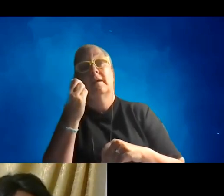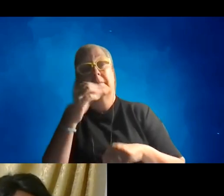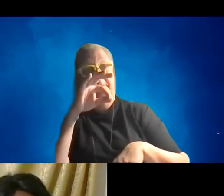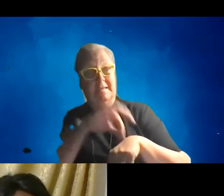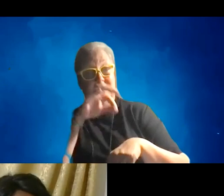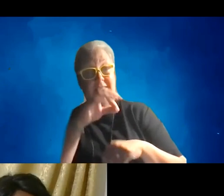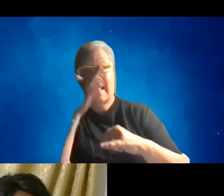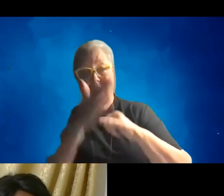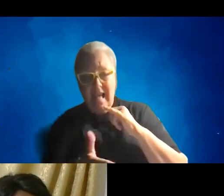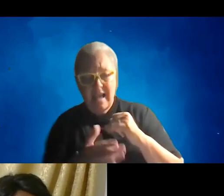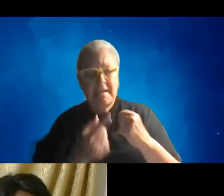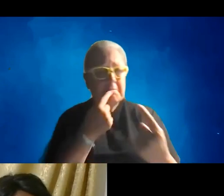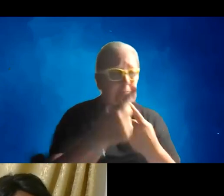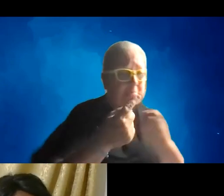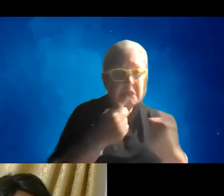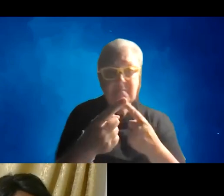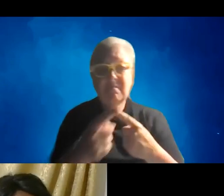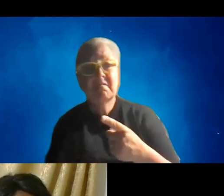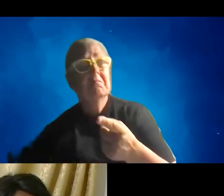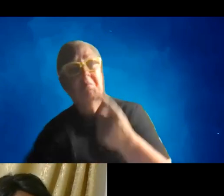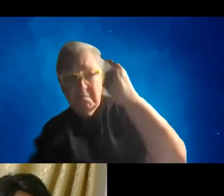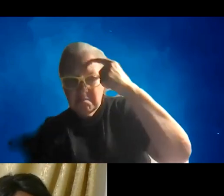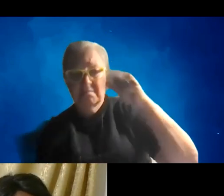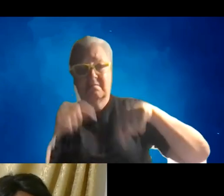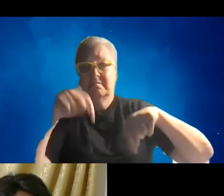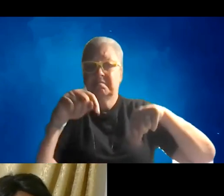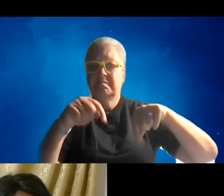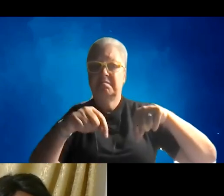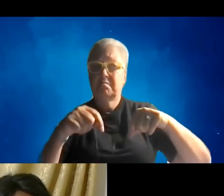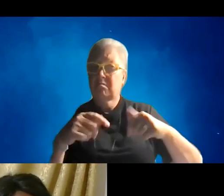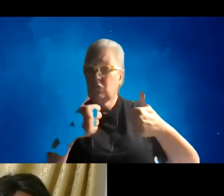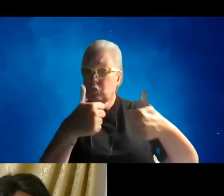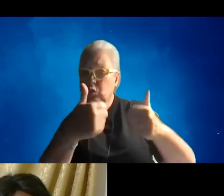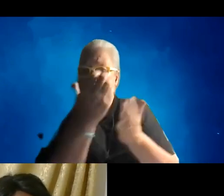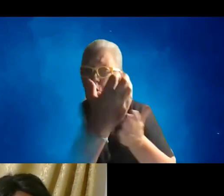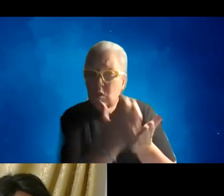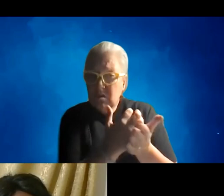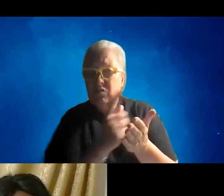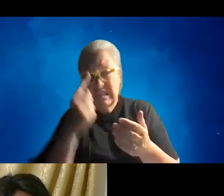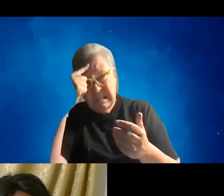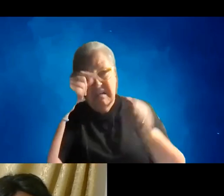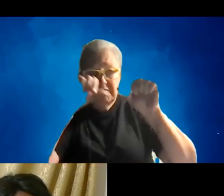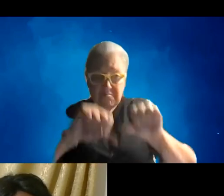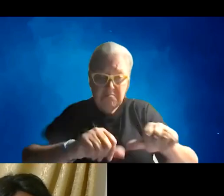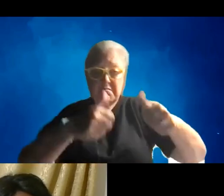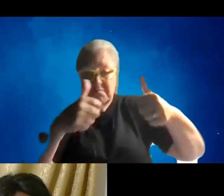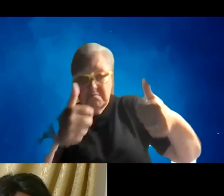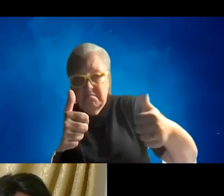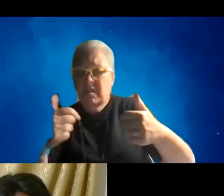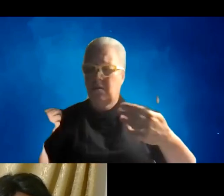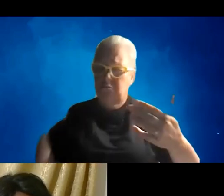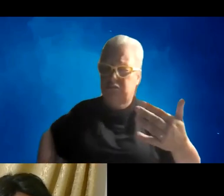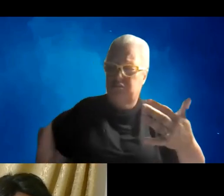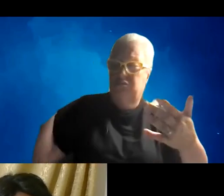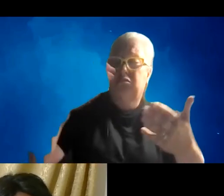record. We will have some people we will ask to give a prepared view on, and then others can give their view on the course after that. So we'll